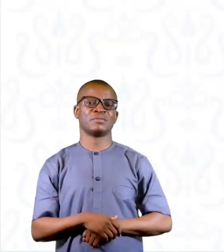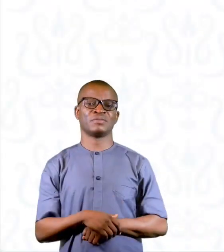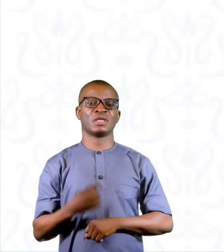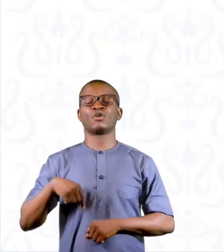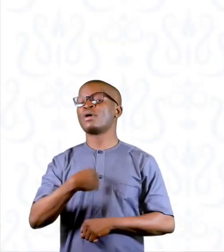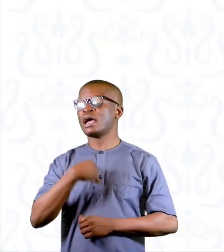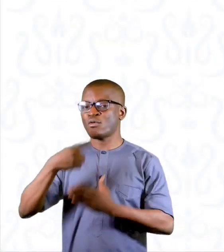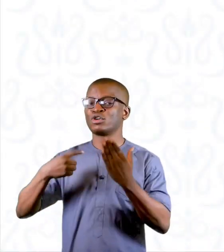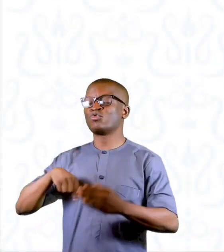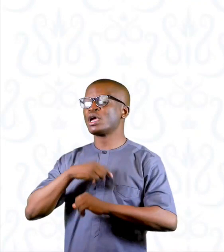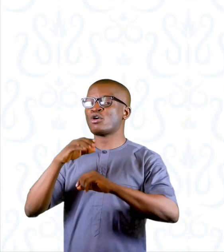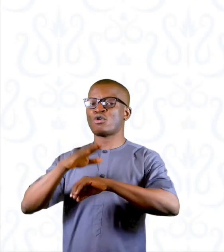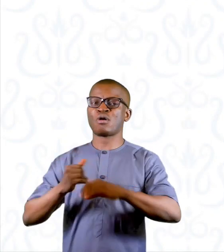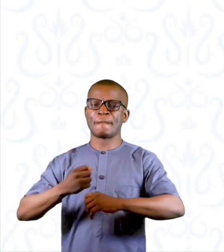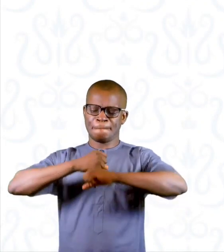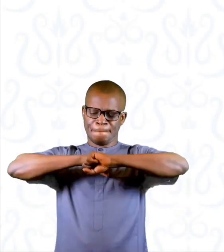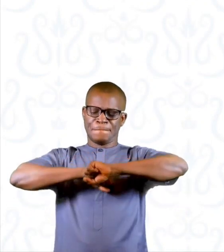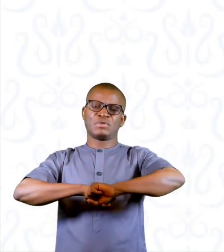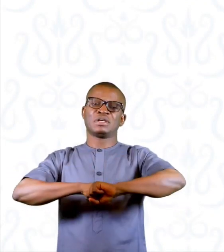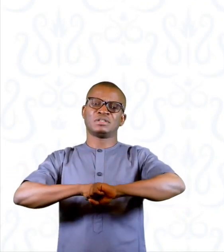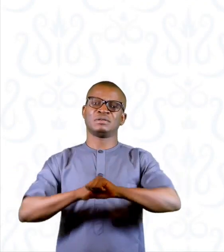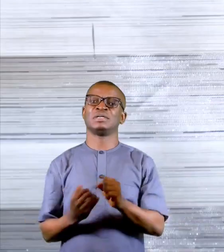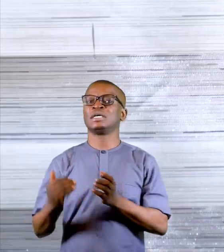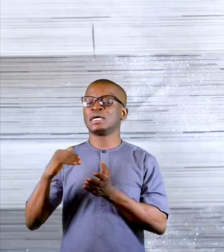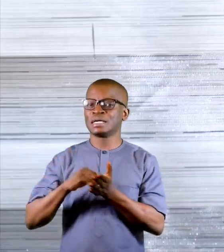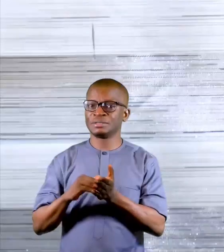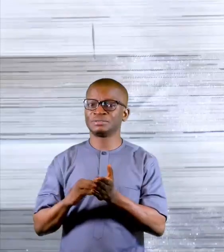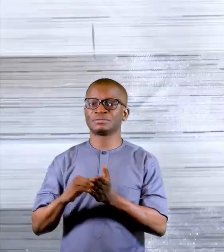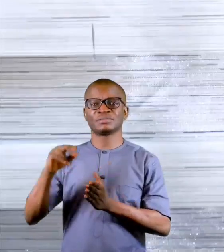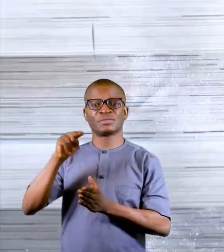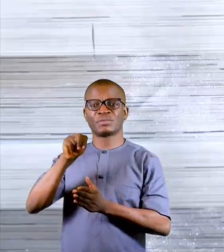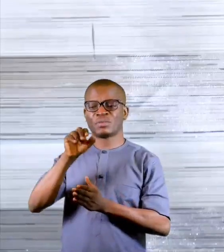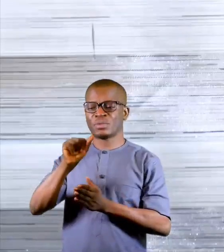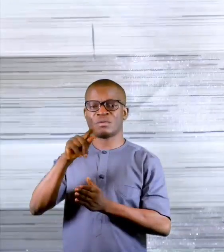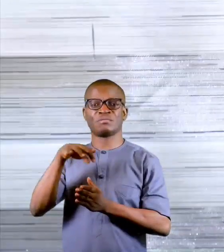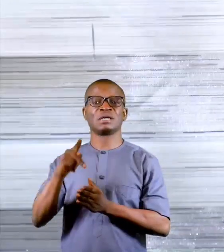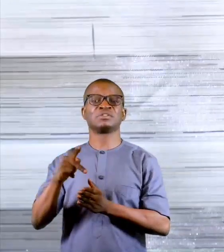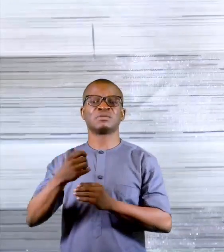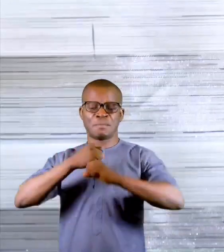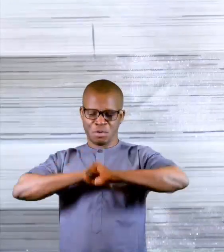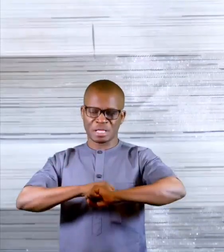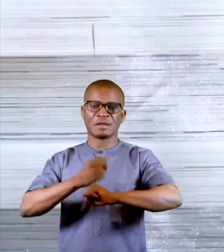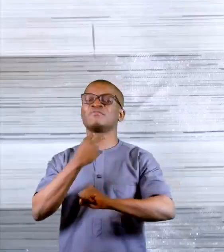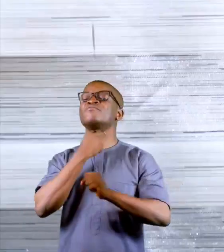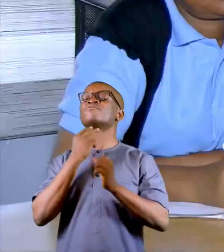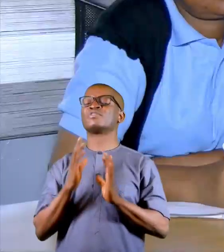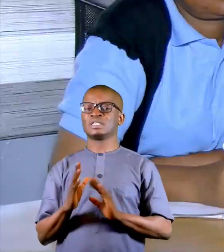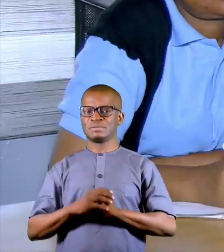we call protection. NAPTIP also protects the victim. First of